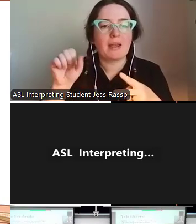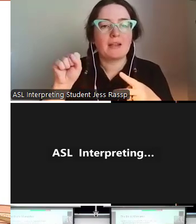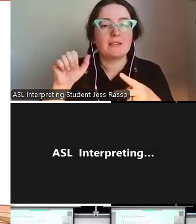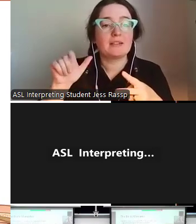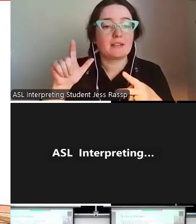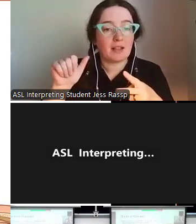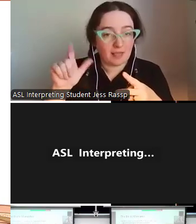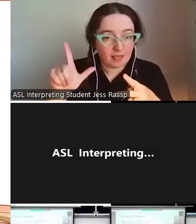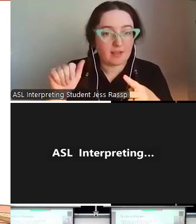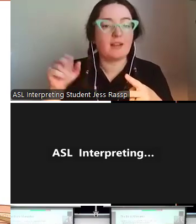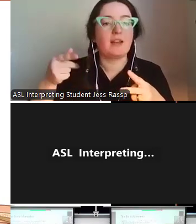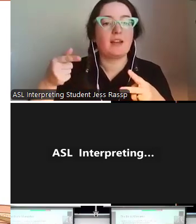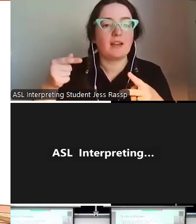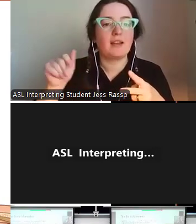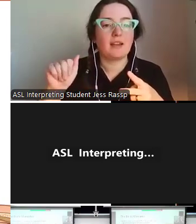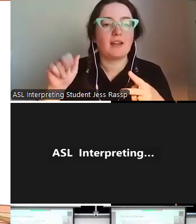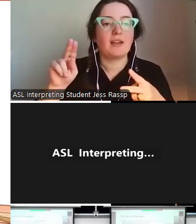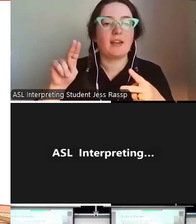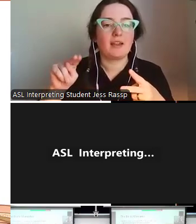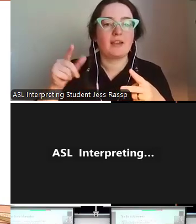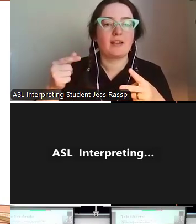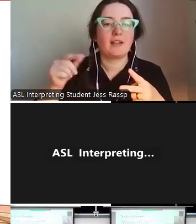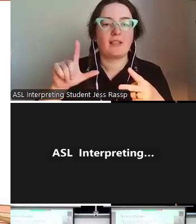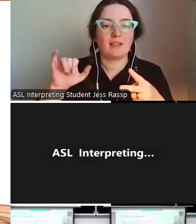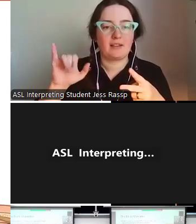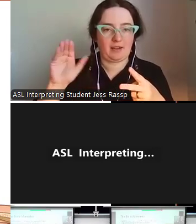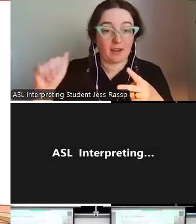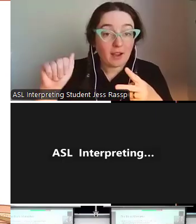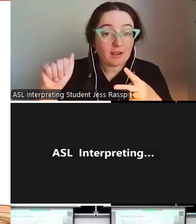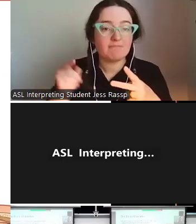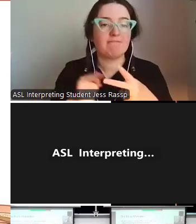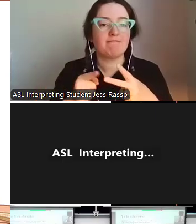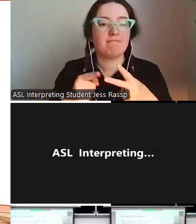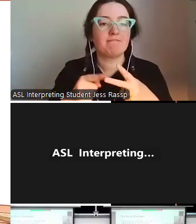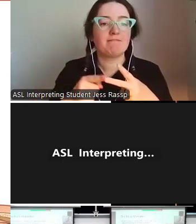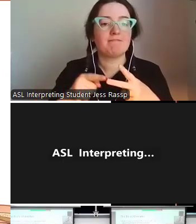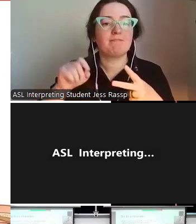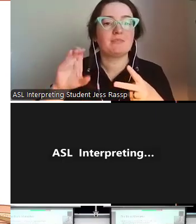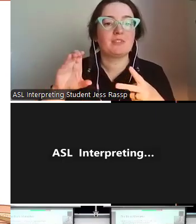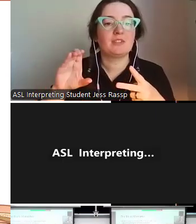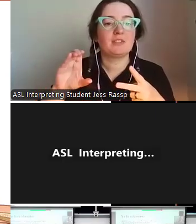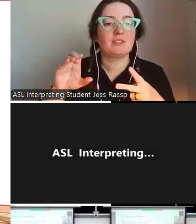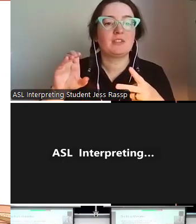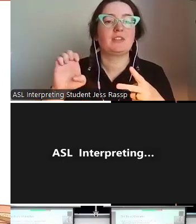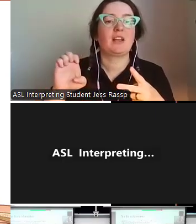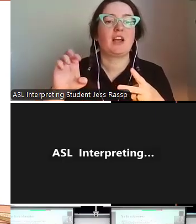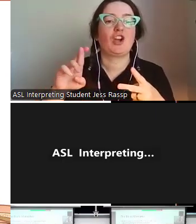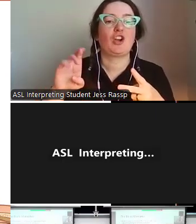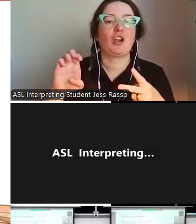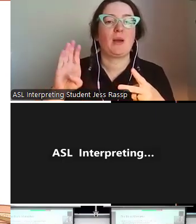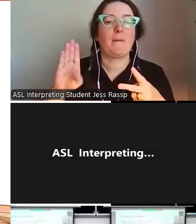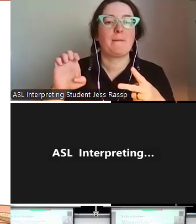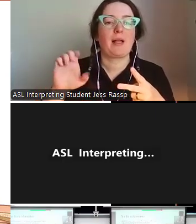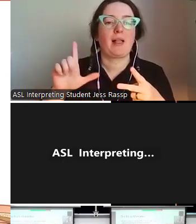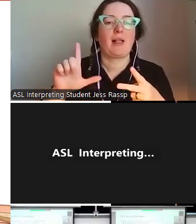Parkinson's can lead to problems where basal ganglia can lead to Parkinson's, right? Problems within the basal ganglia, right? So they've shown that. And then